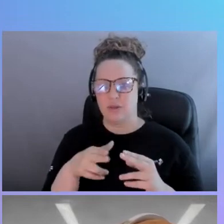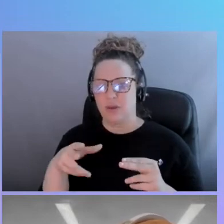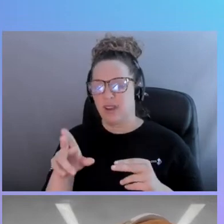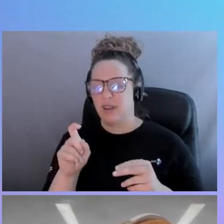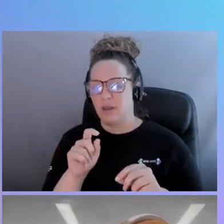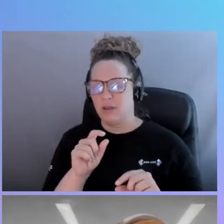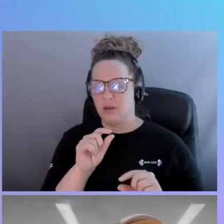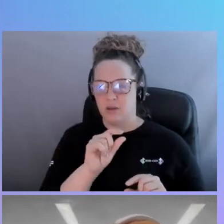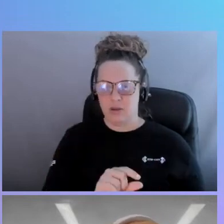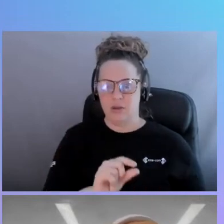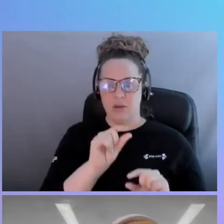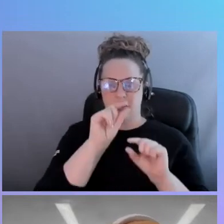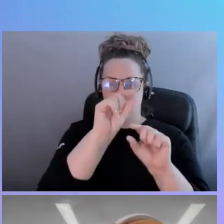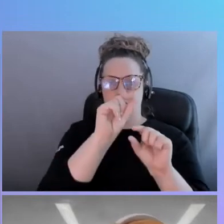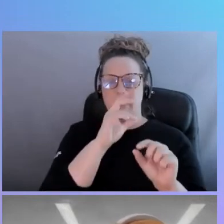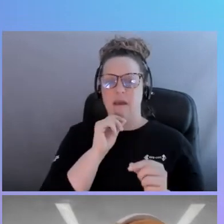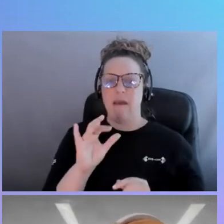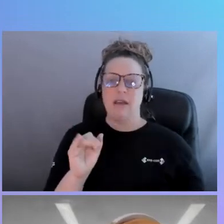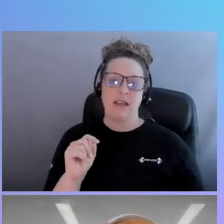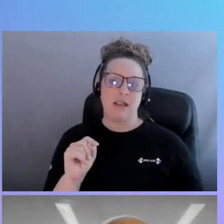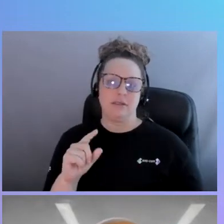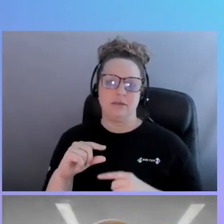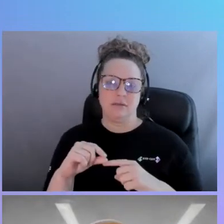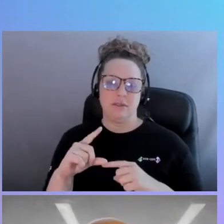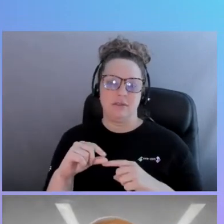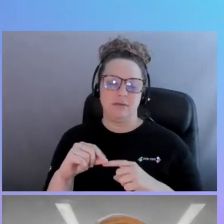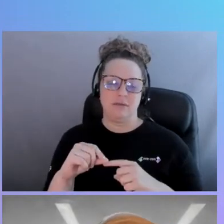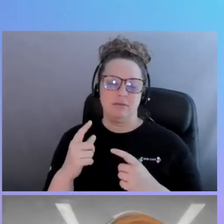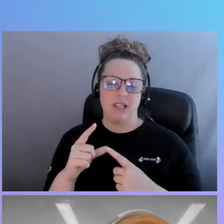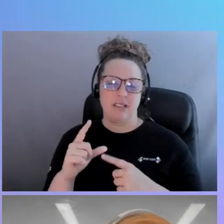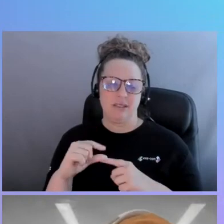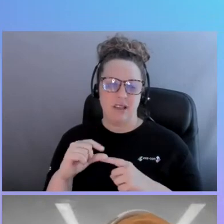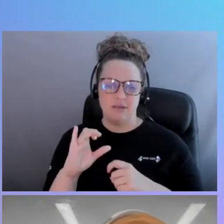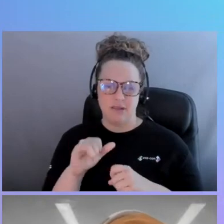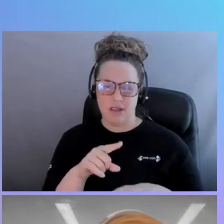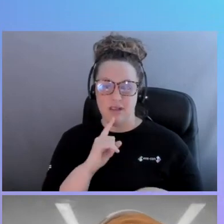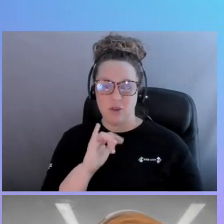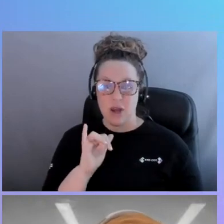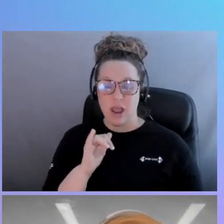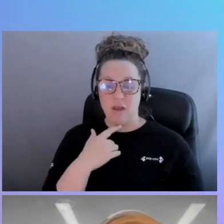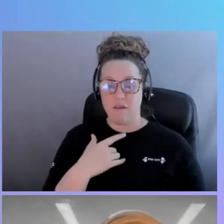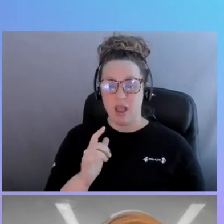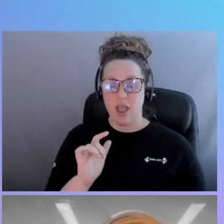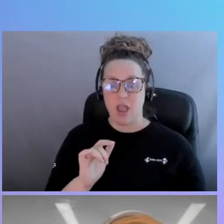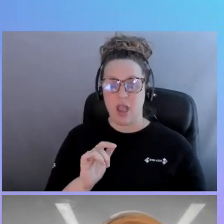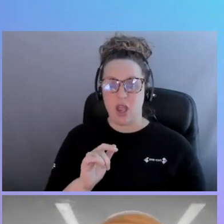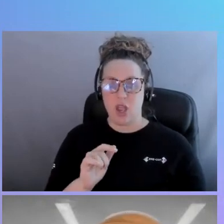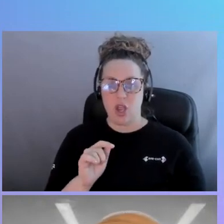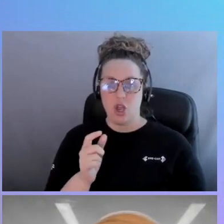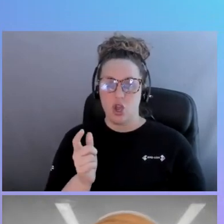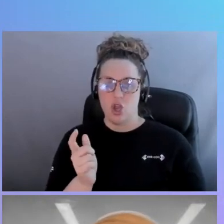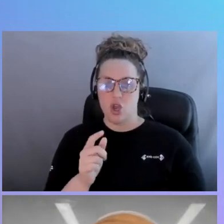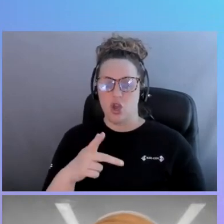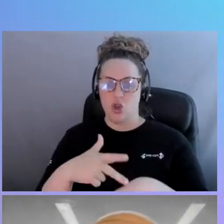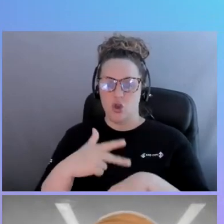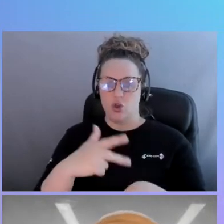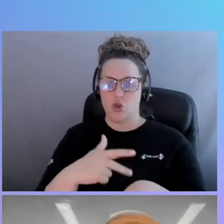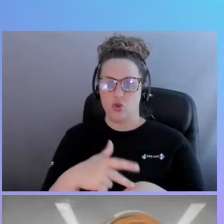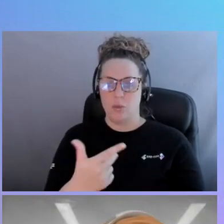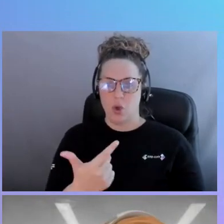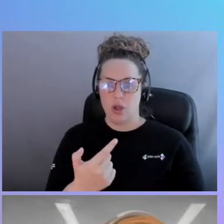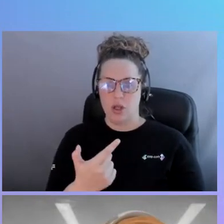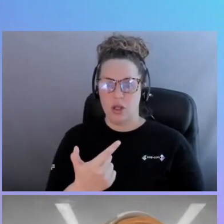and text size. Okay, so now if I triple click the side button in my iPhone, the one that you use to trigger